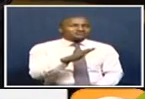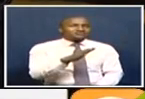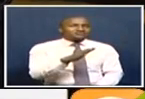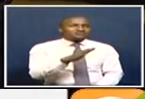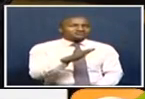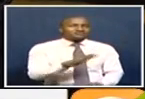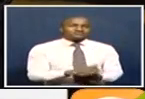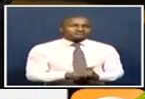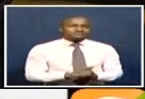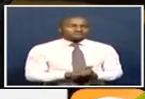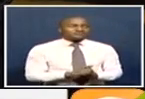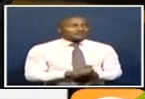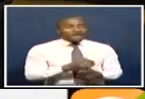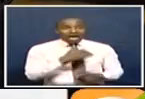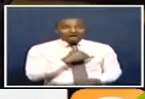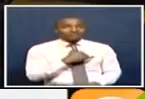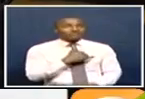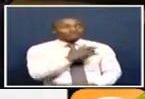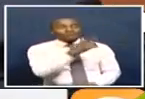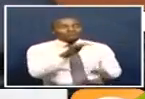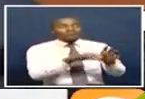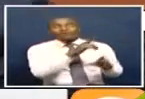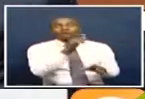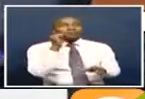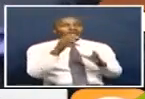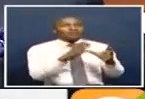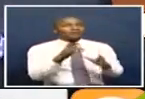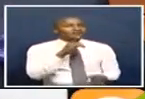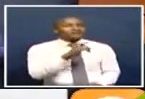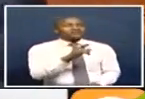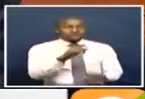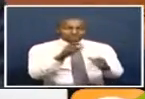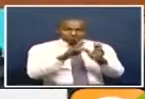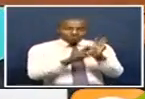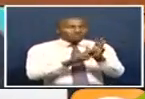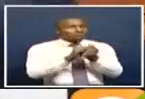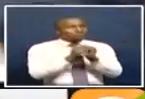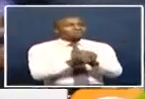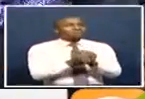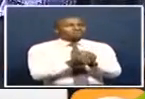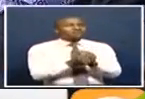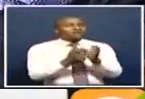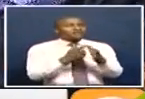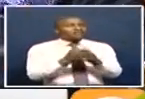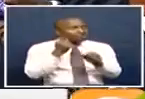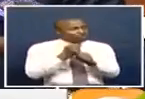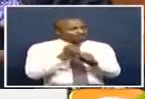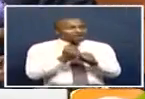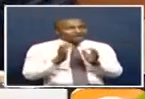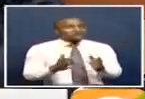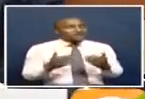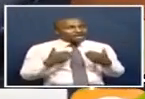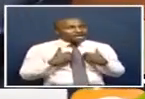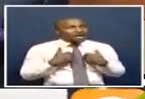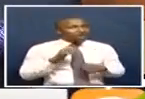me, and they are members of all these political parties, I think that rule should be changed so that workers have